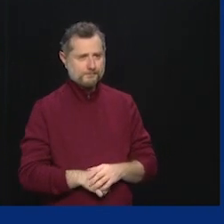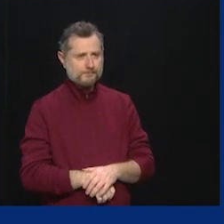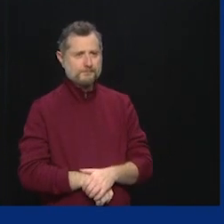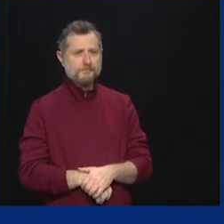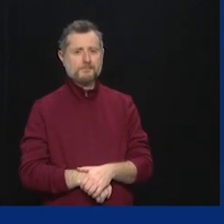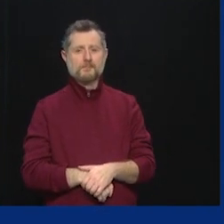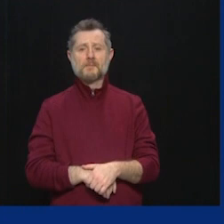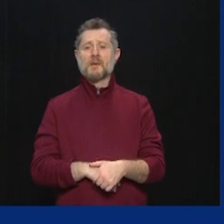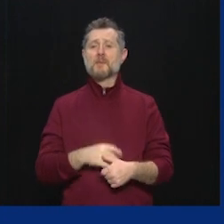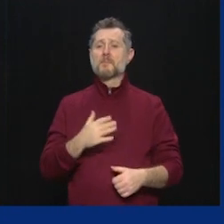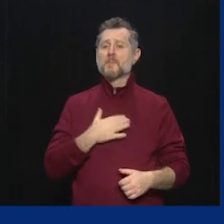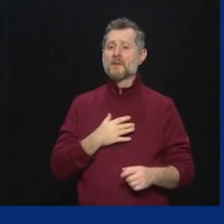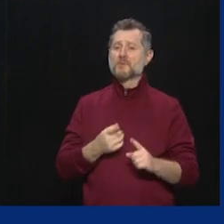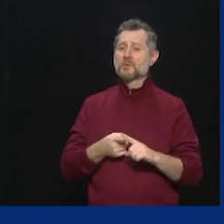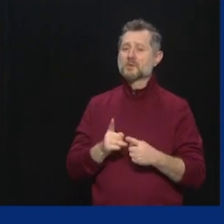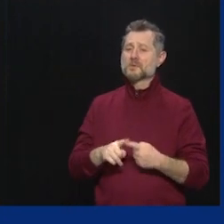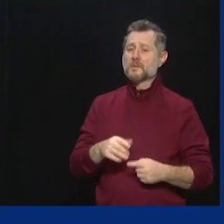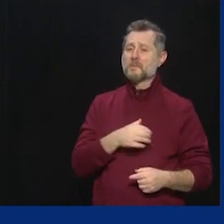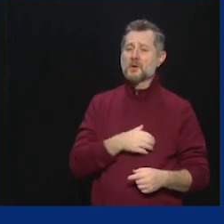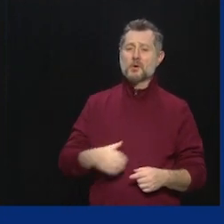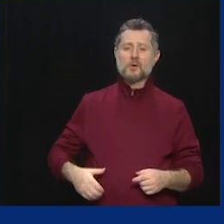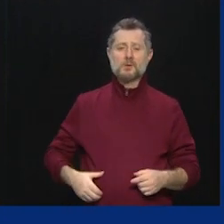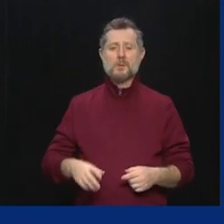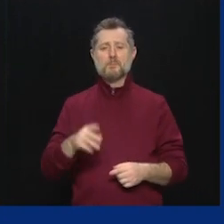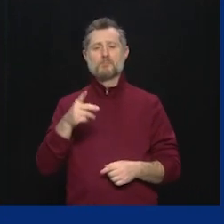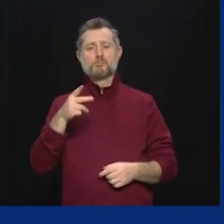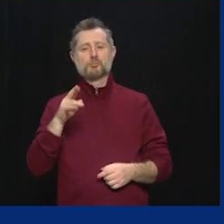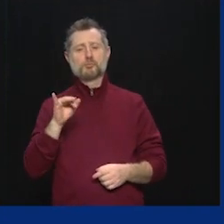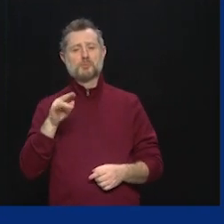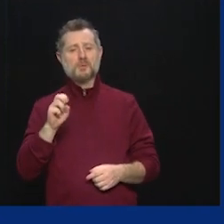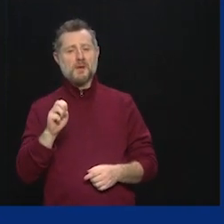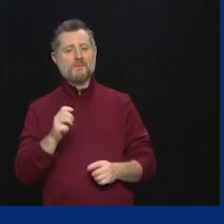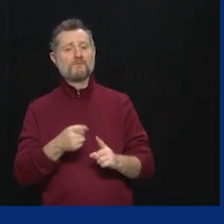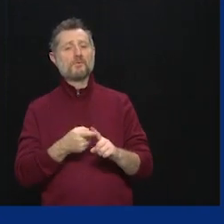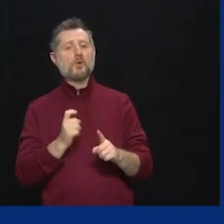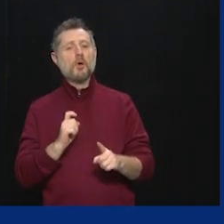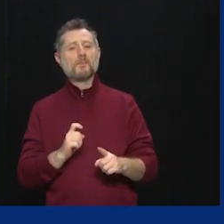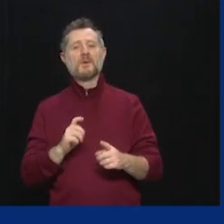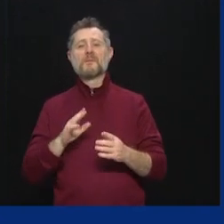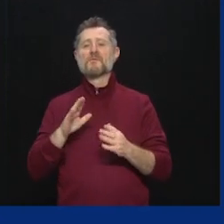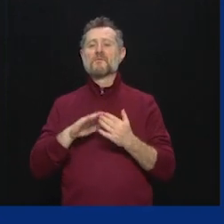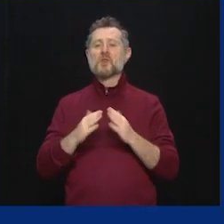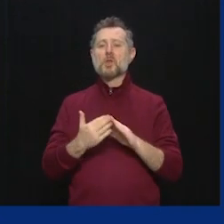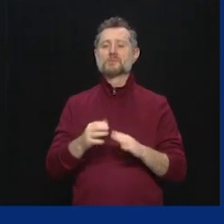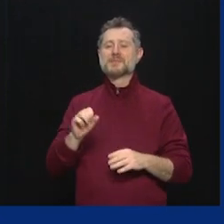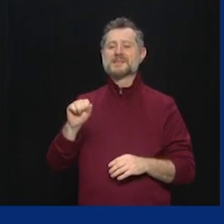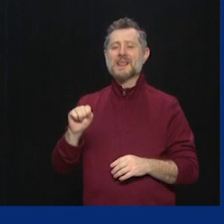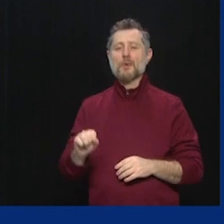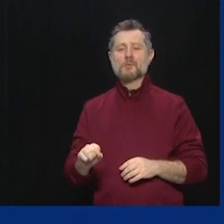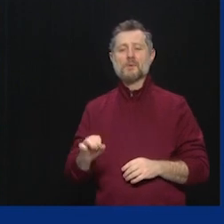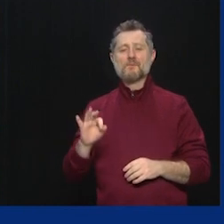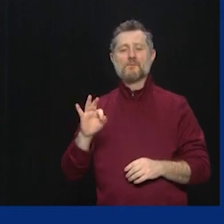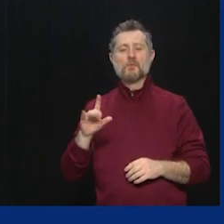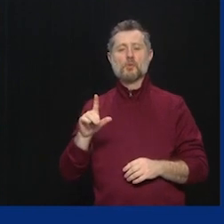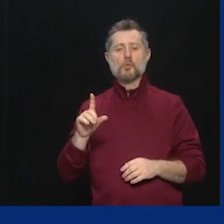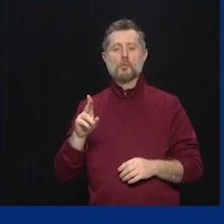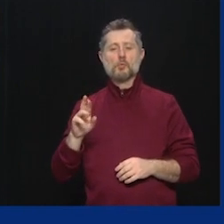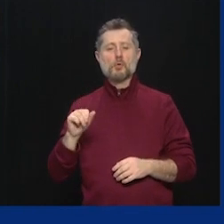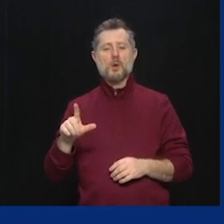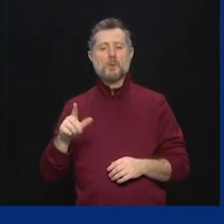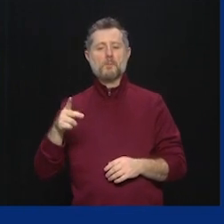And my friend Mayor Jeff Prime from the village of South Floral Park. Where's Jeff? All right. Thank you,